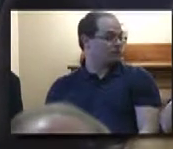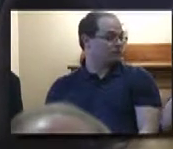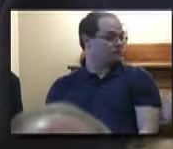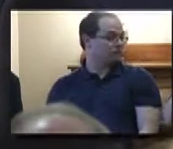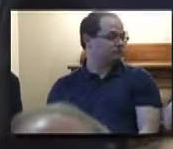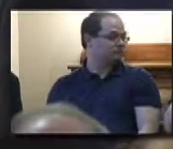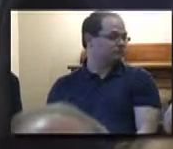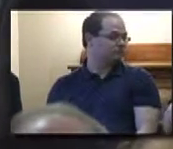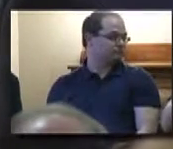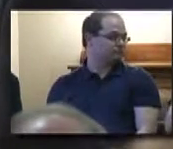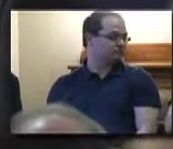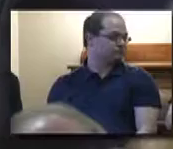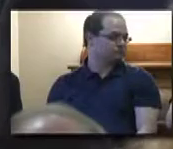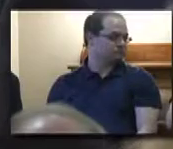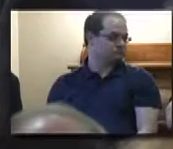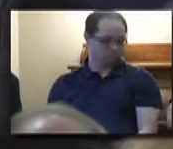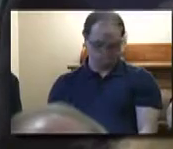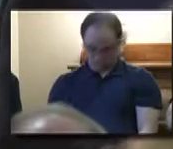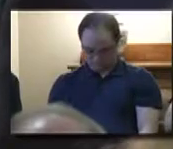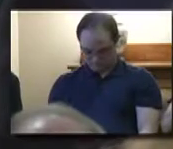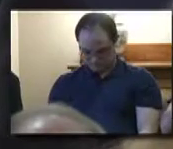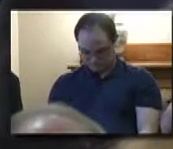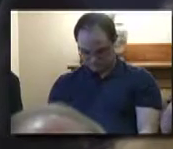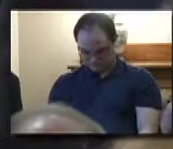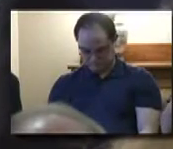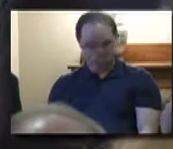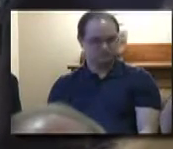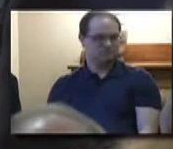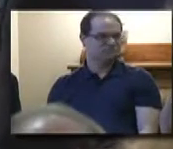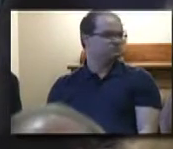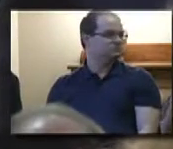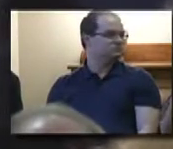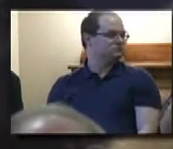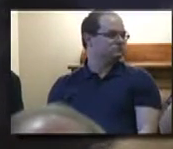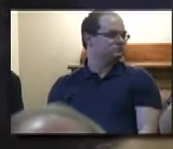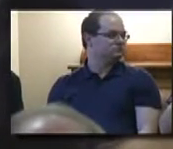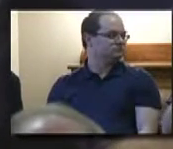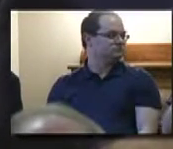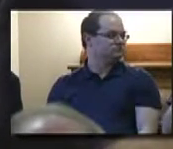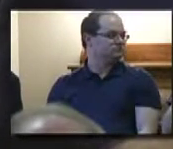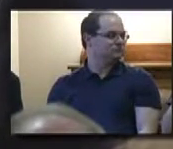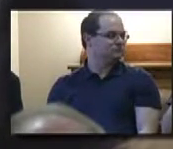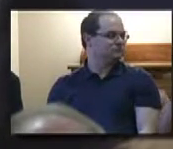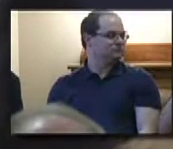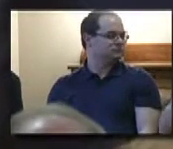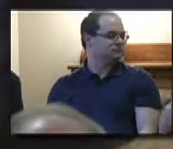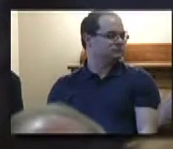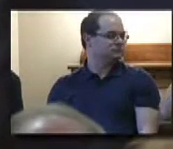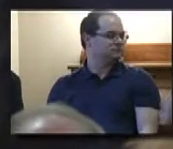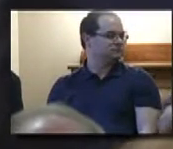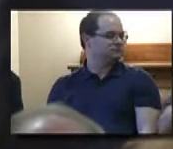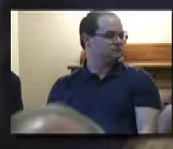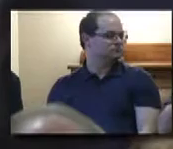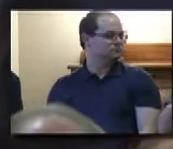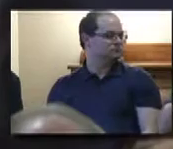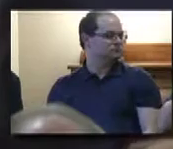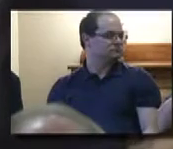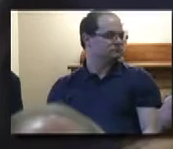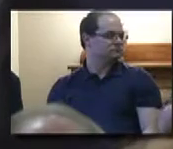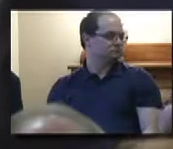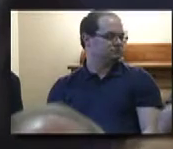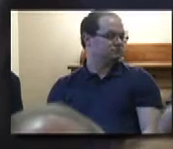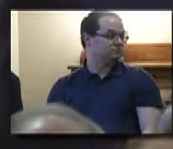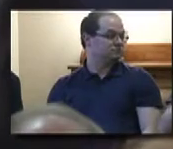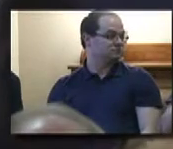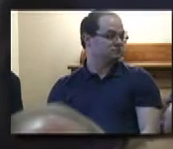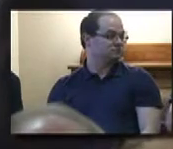killing grandmothers and, you know, having sexually abusing their infant brothers and sisters. It's very, very sad. But they put these